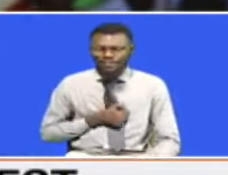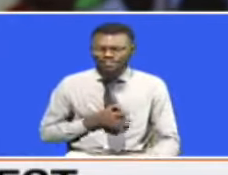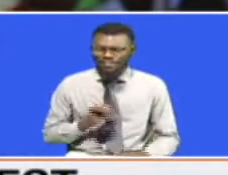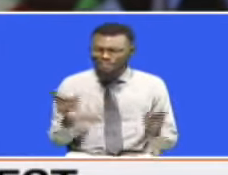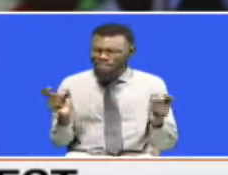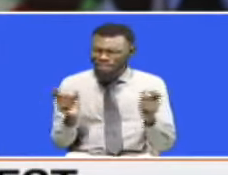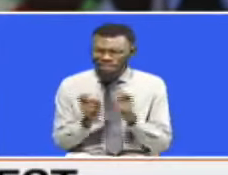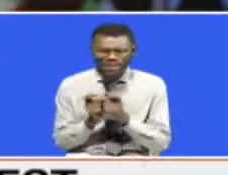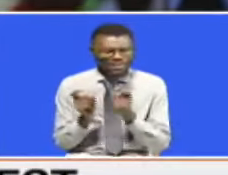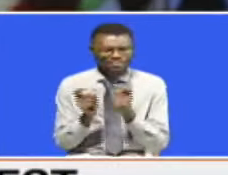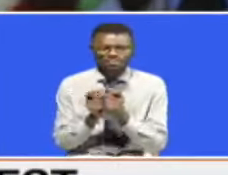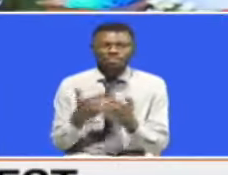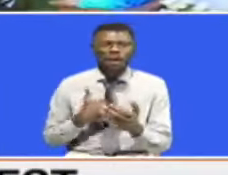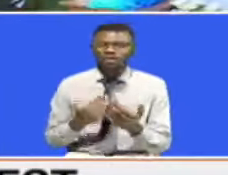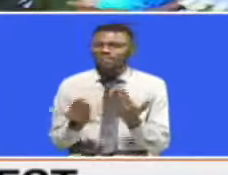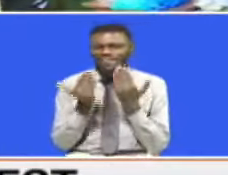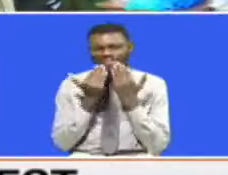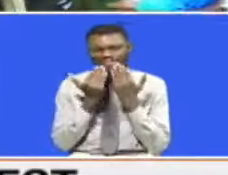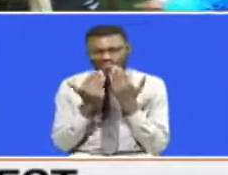painful you are. Thank you so much.